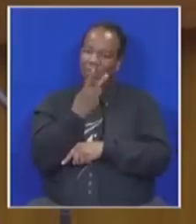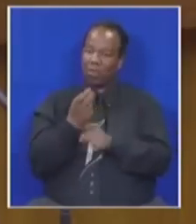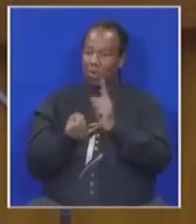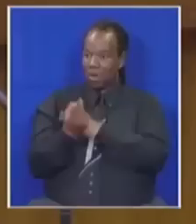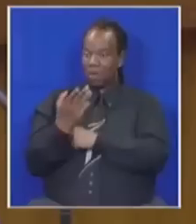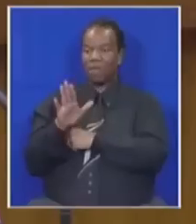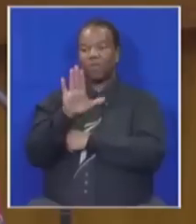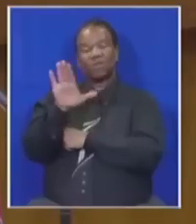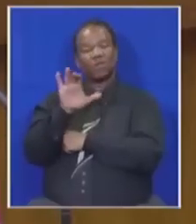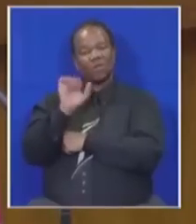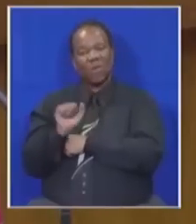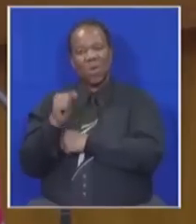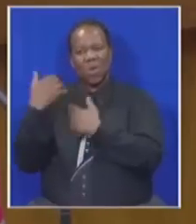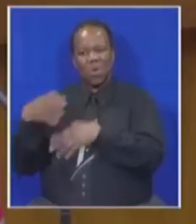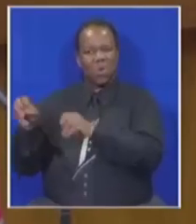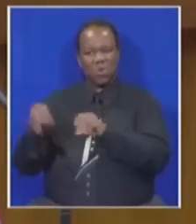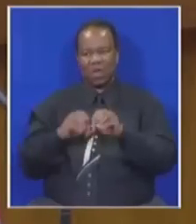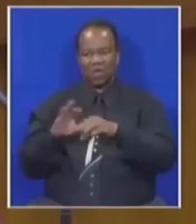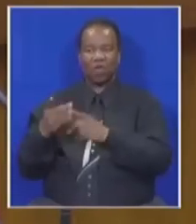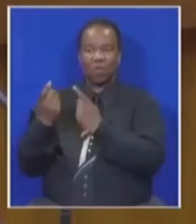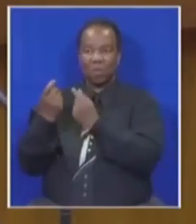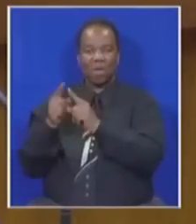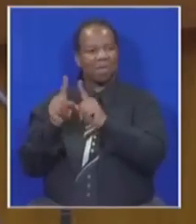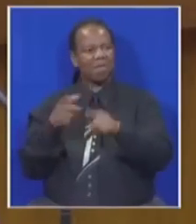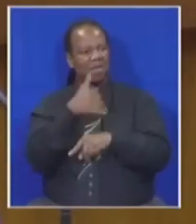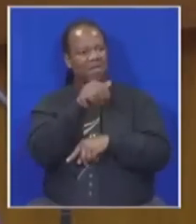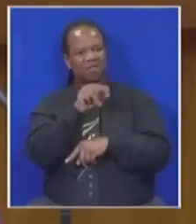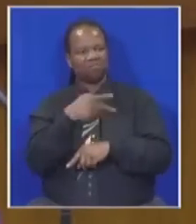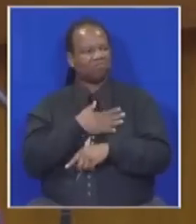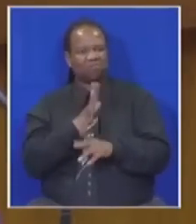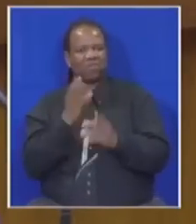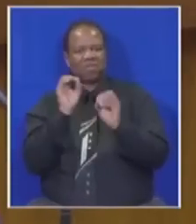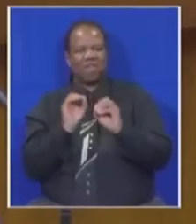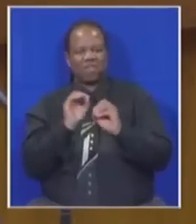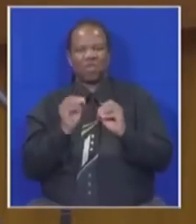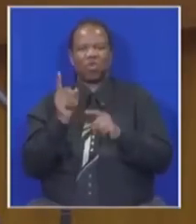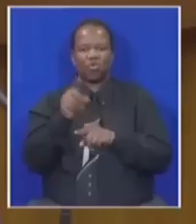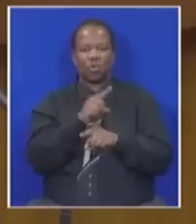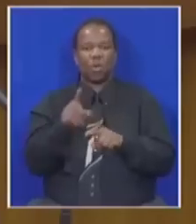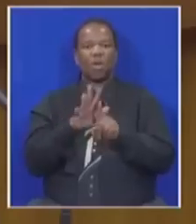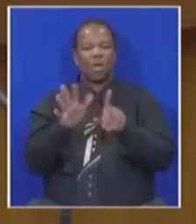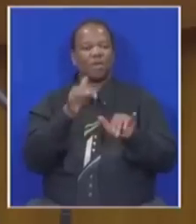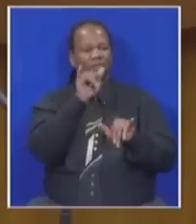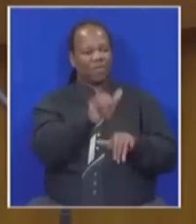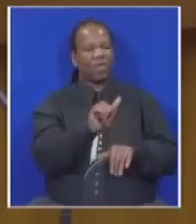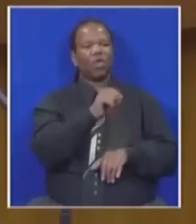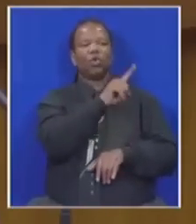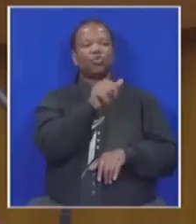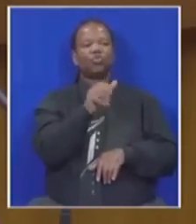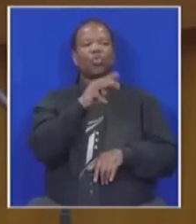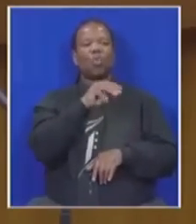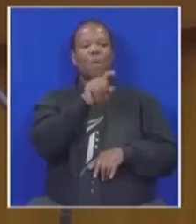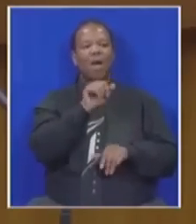lot of money, but the ANC didn't see anything wrong. Hence, they returned Mr. Zuma on their NEC